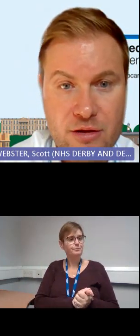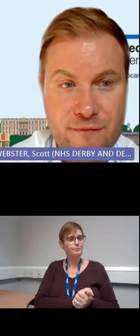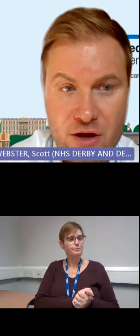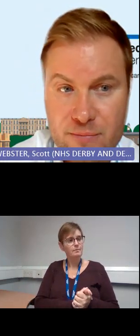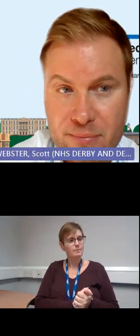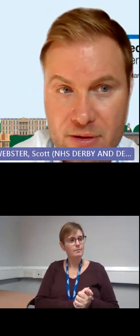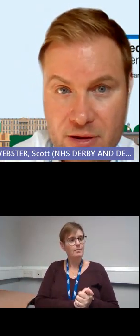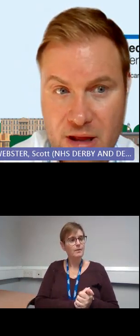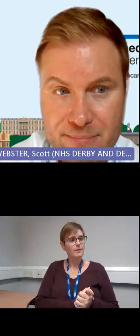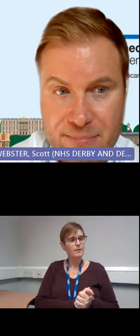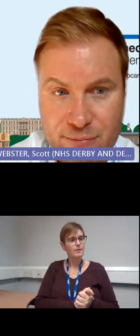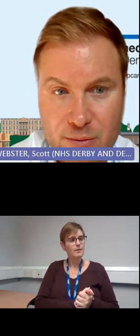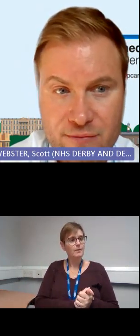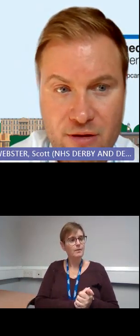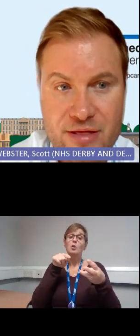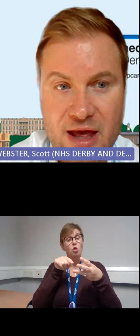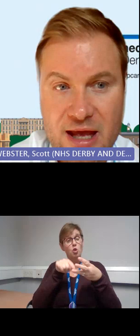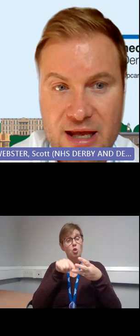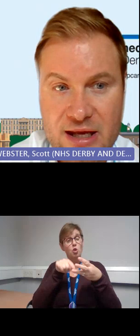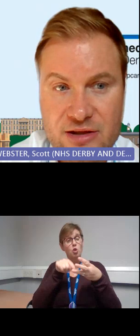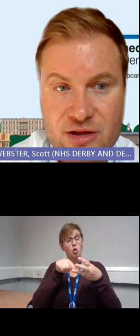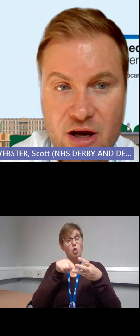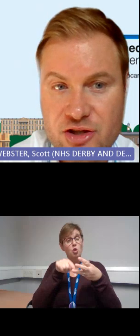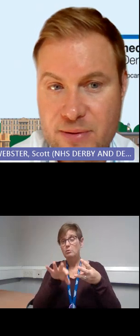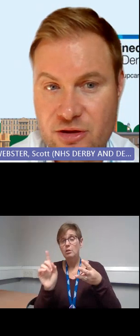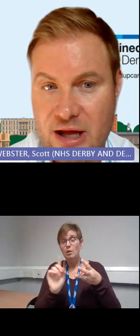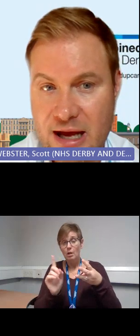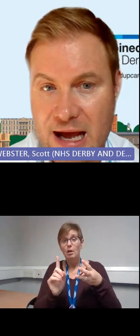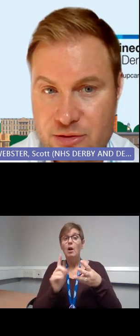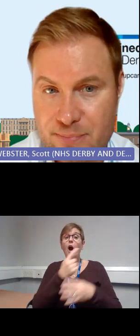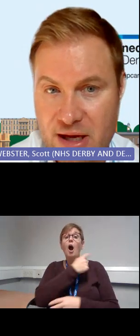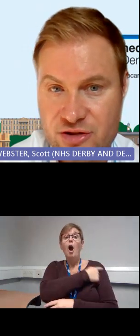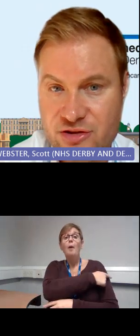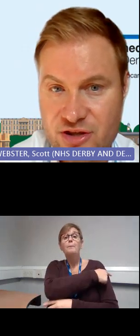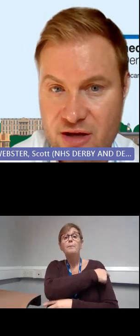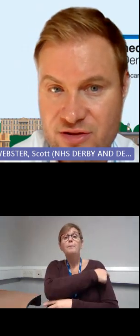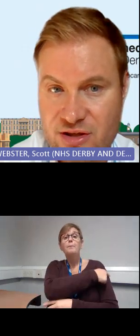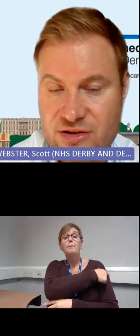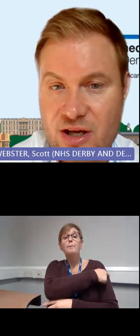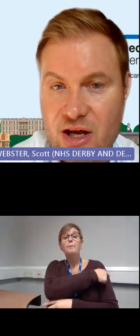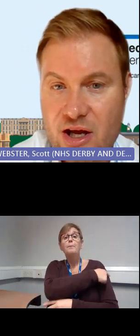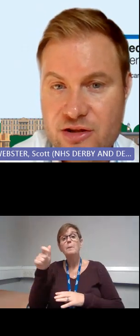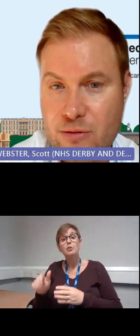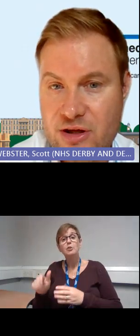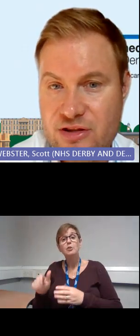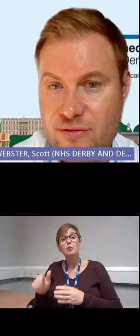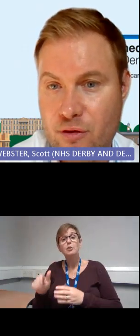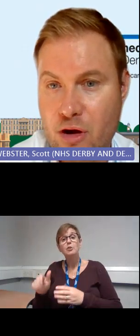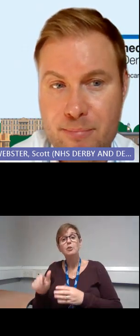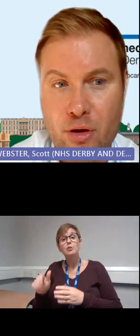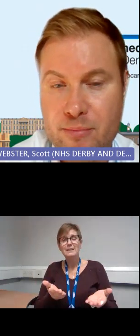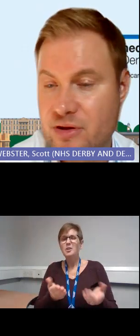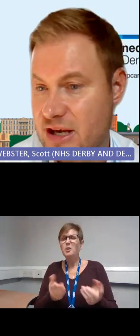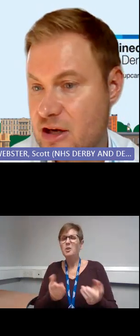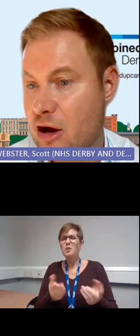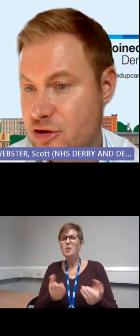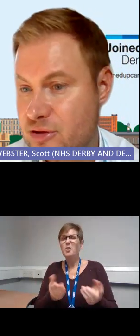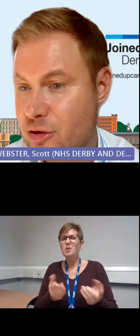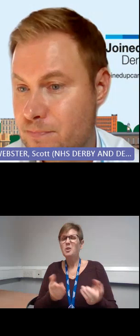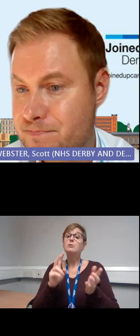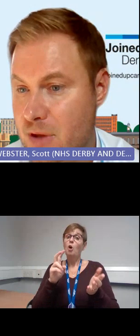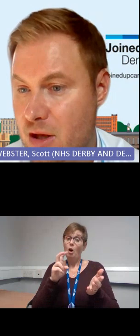So the third pathway we've got there is hospital outpatient services. So this is for appointments